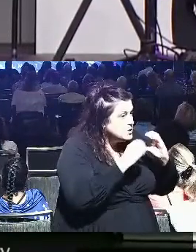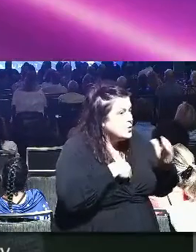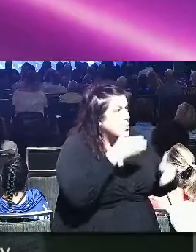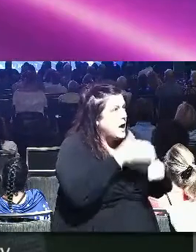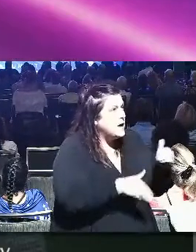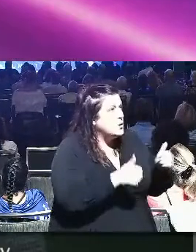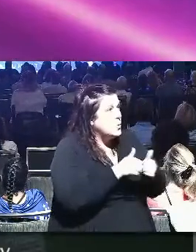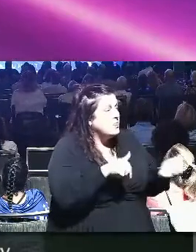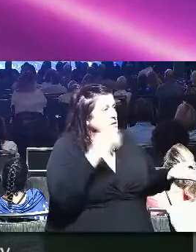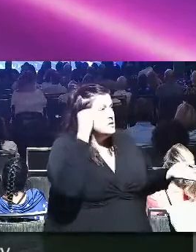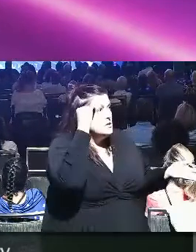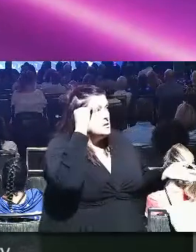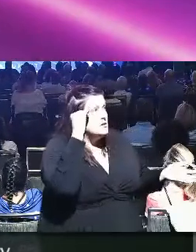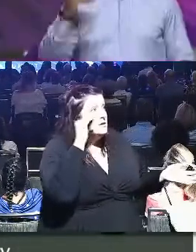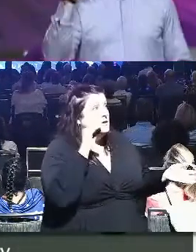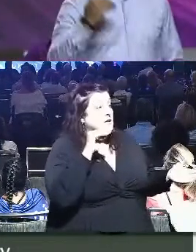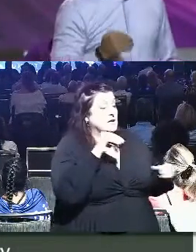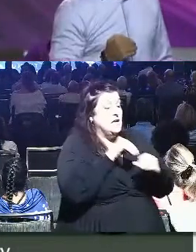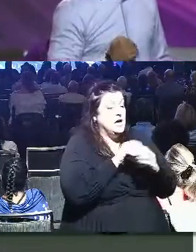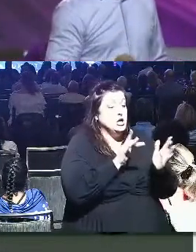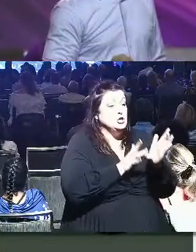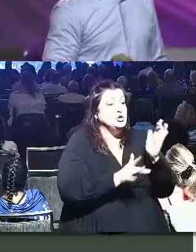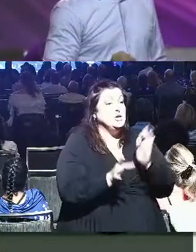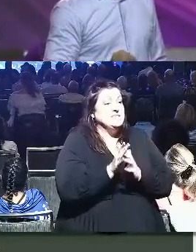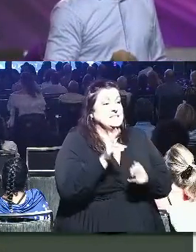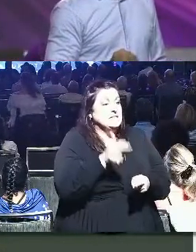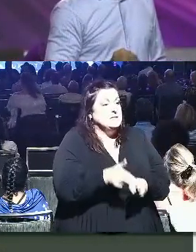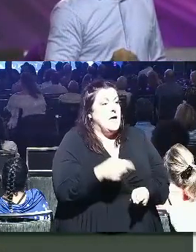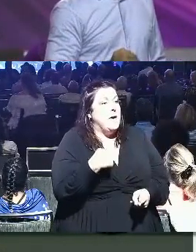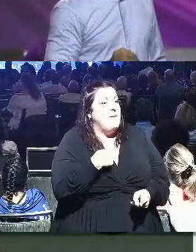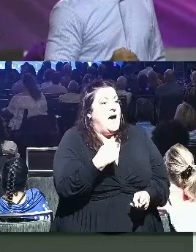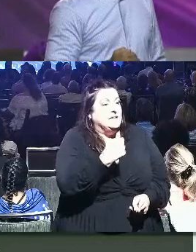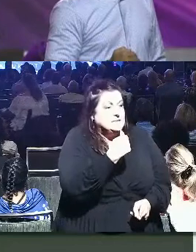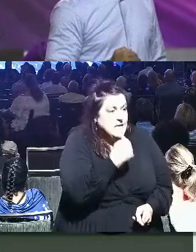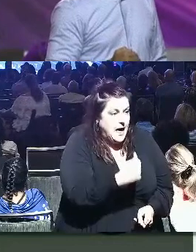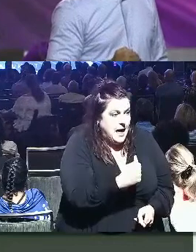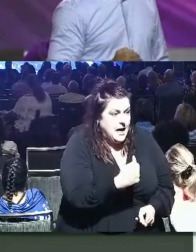thought: in Jesus' name I say.